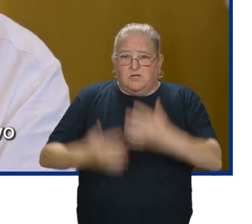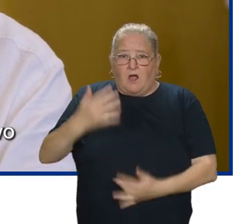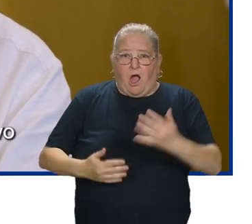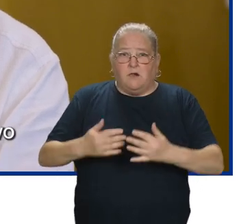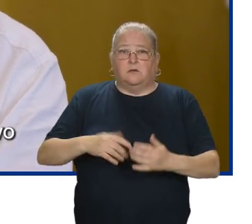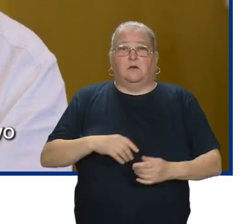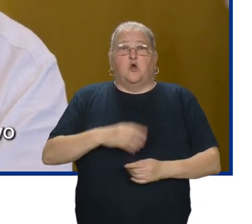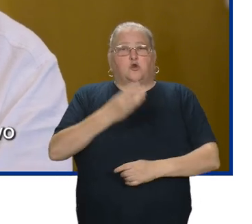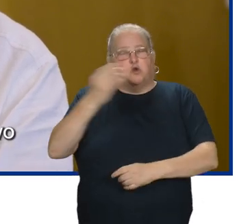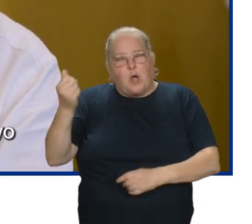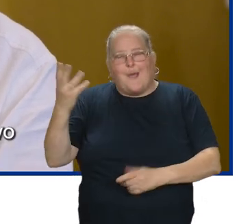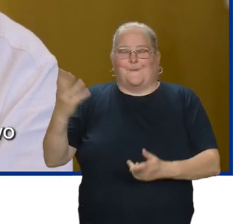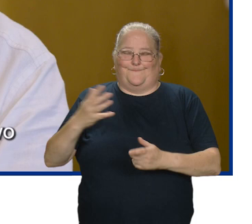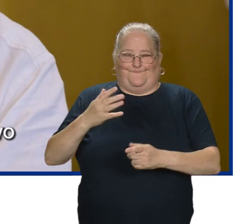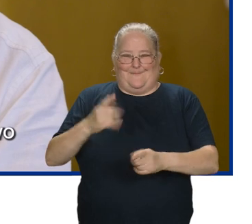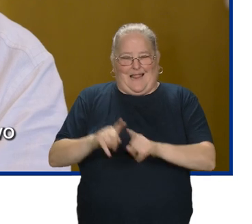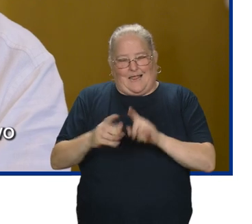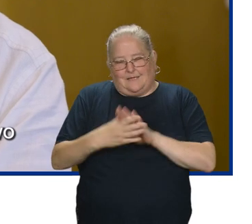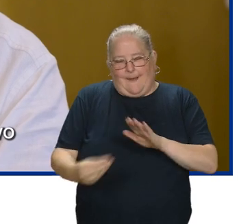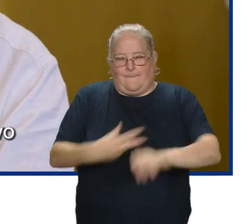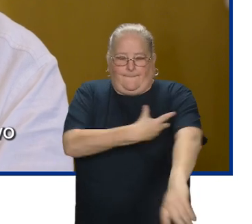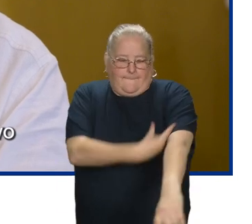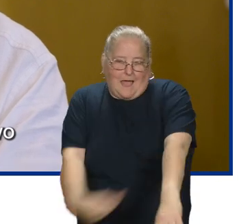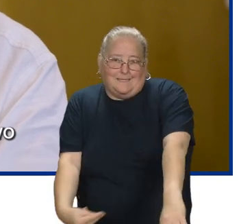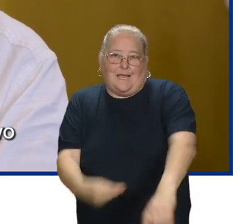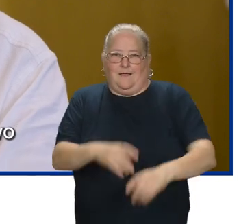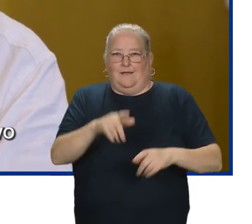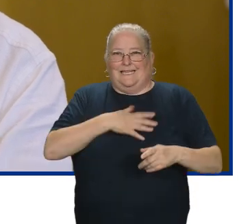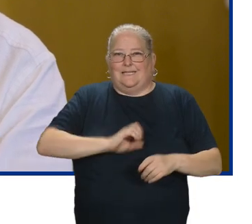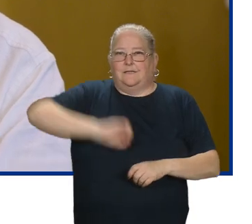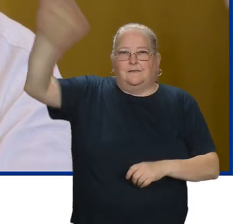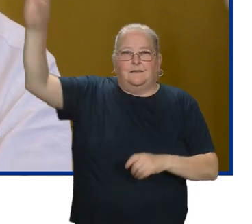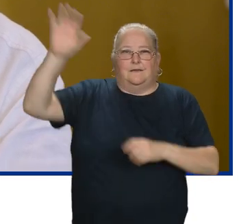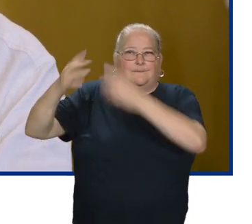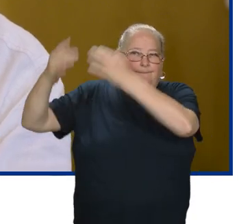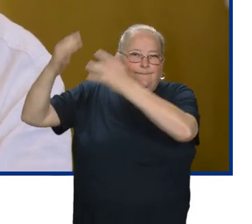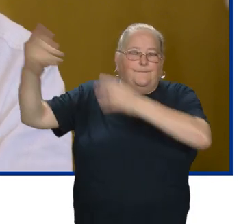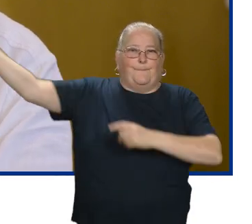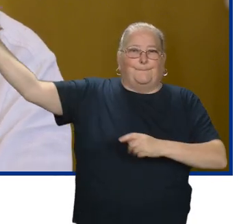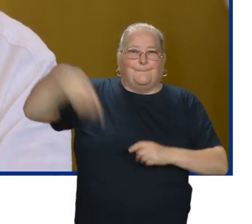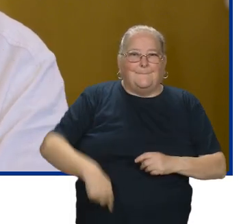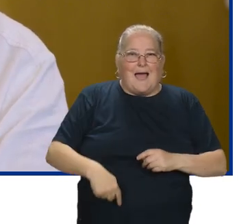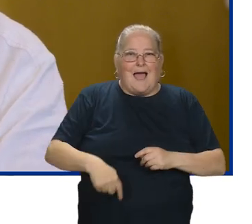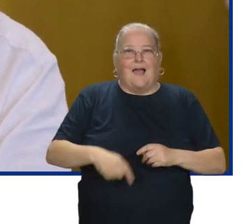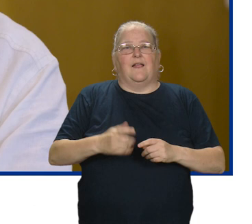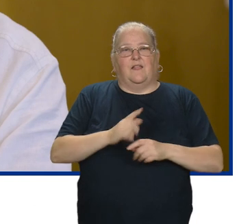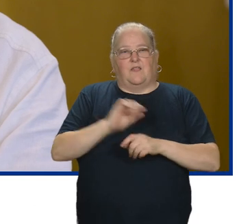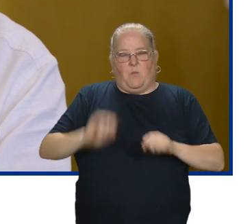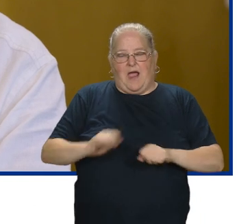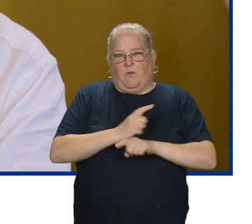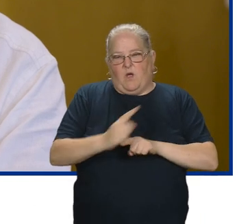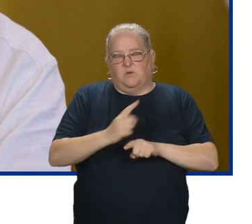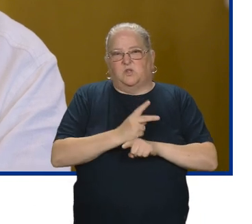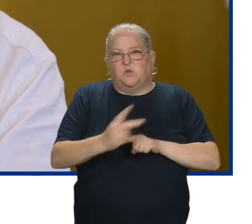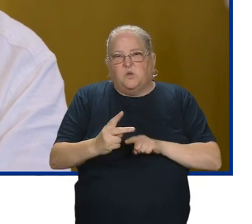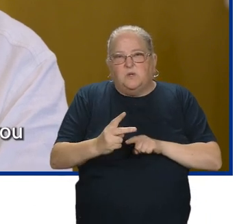blood tests can take a week or two for them to return and for the GP to check them, and then the results will be shared